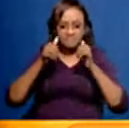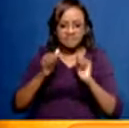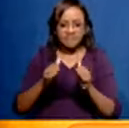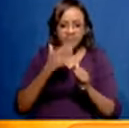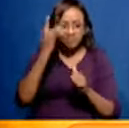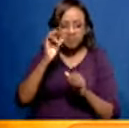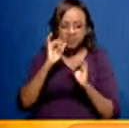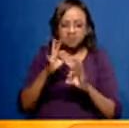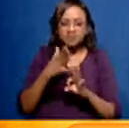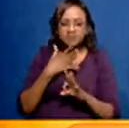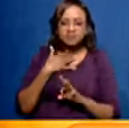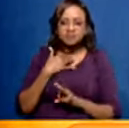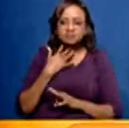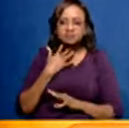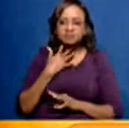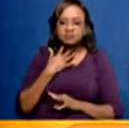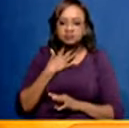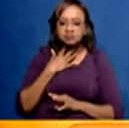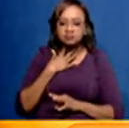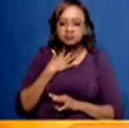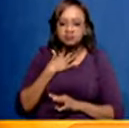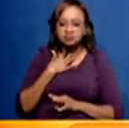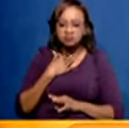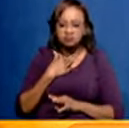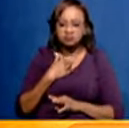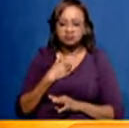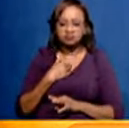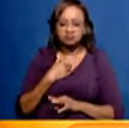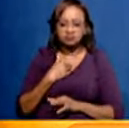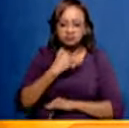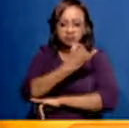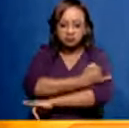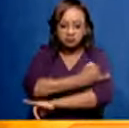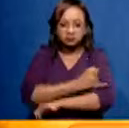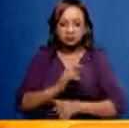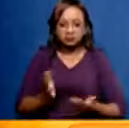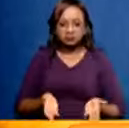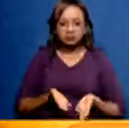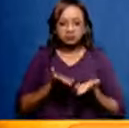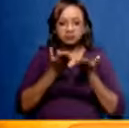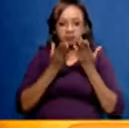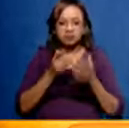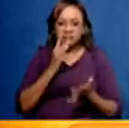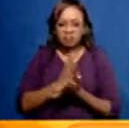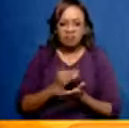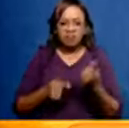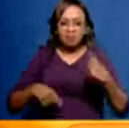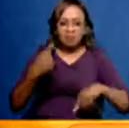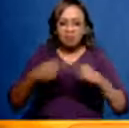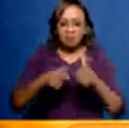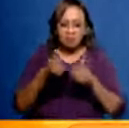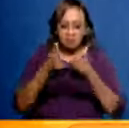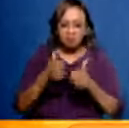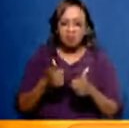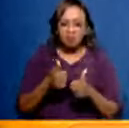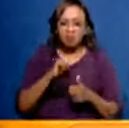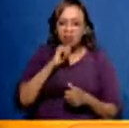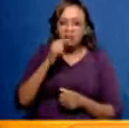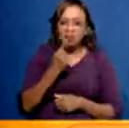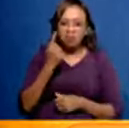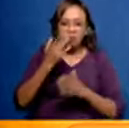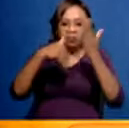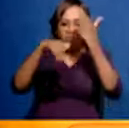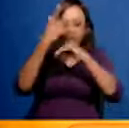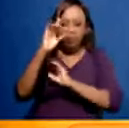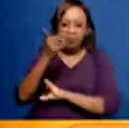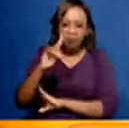sharp, right? There are now more academic institutions than less. It's a good thing, right? I mean, it's not, there's just the University of